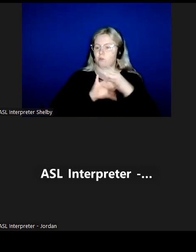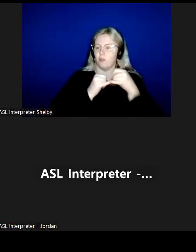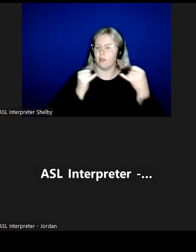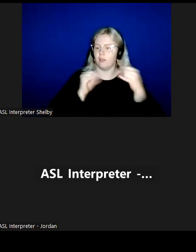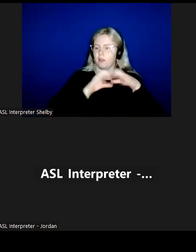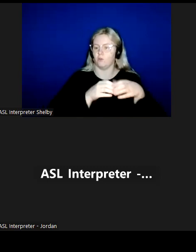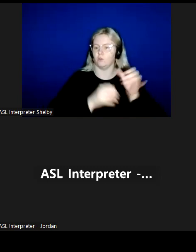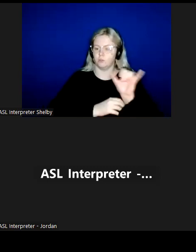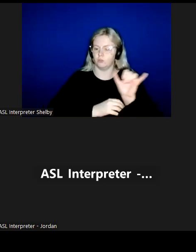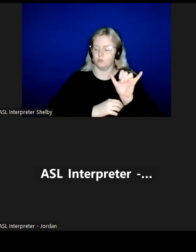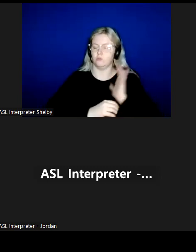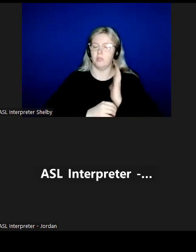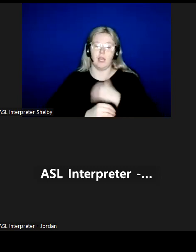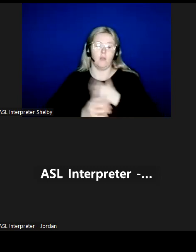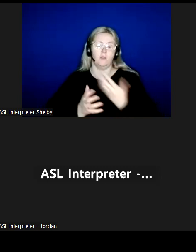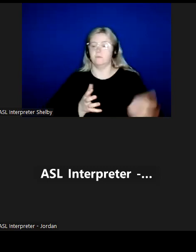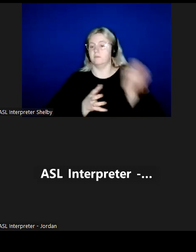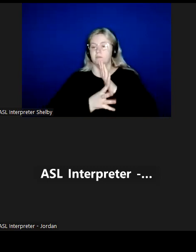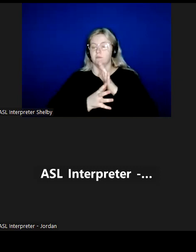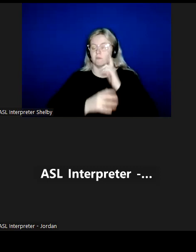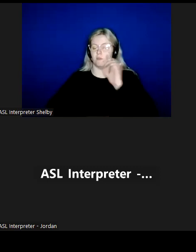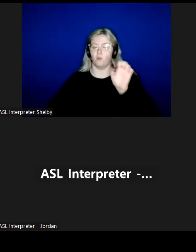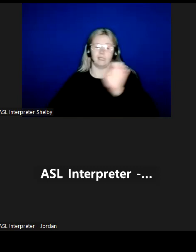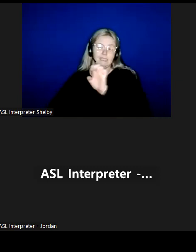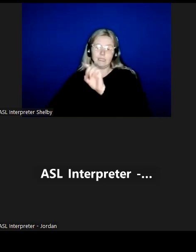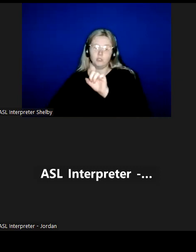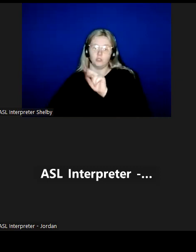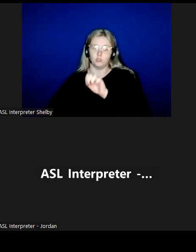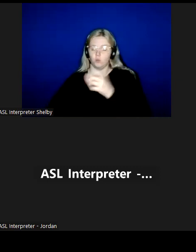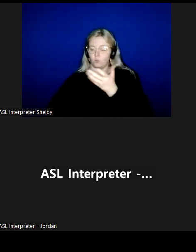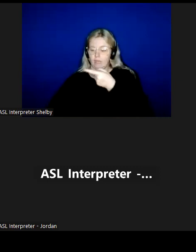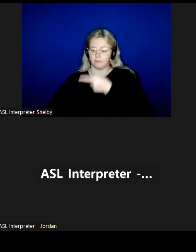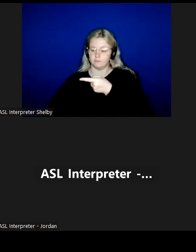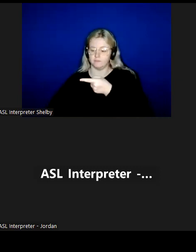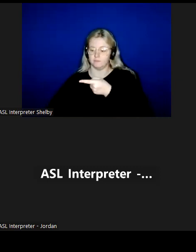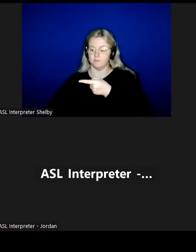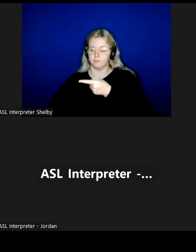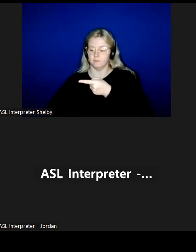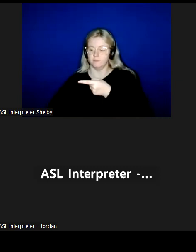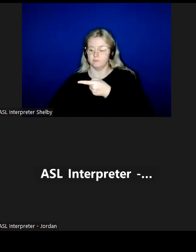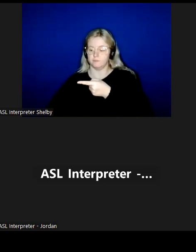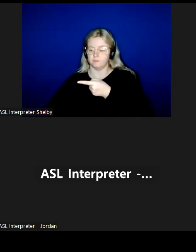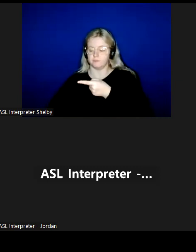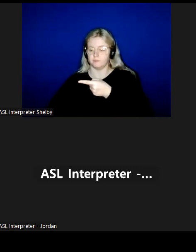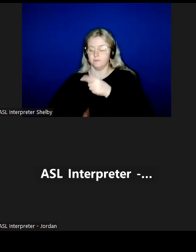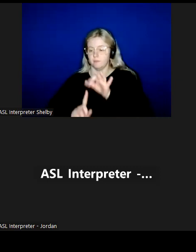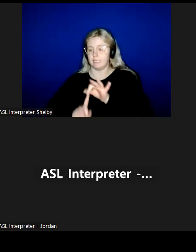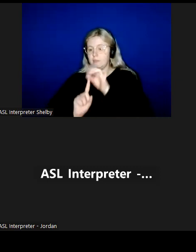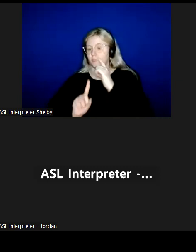Our priority or our mandate for the Eastern Zone is to, especially for the virtual, is